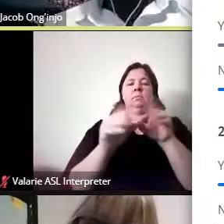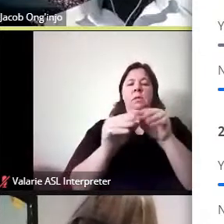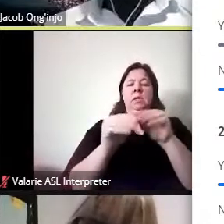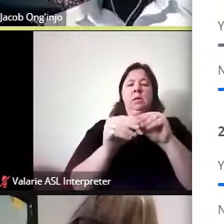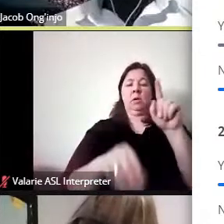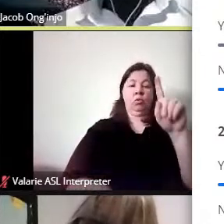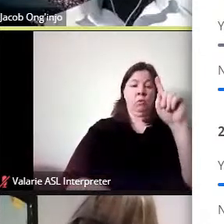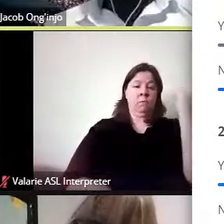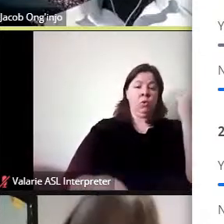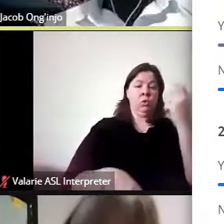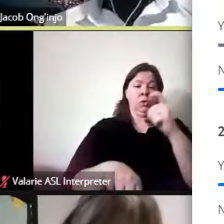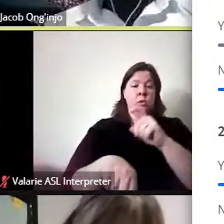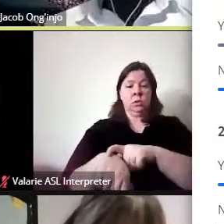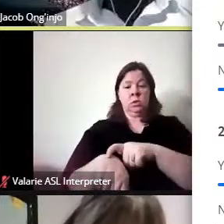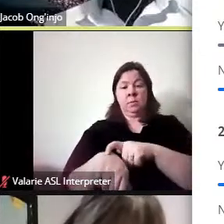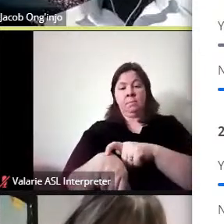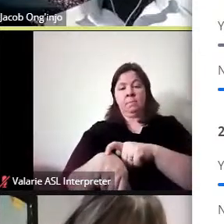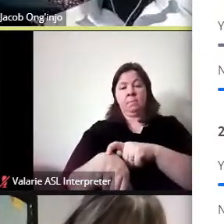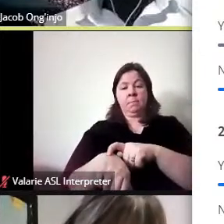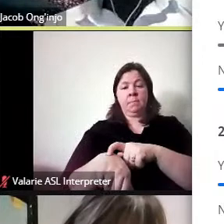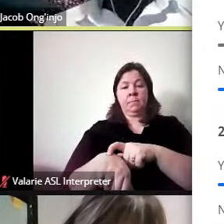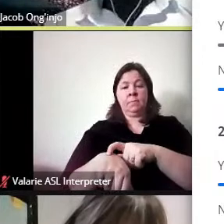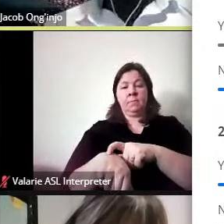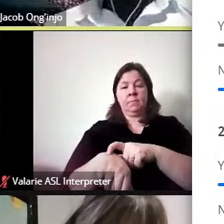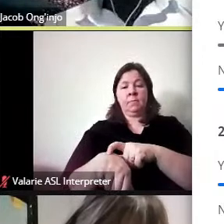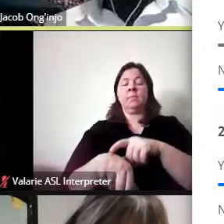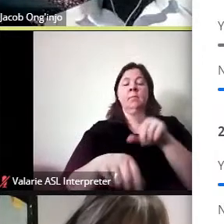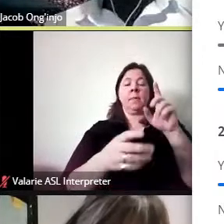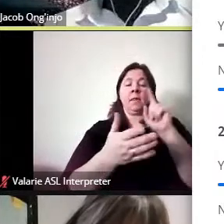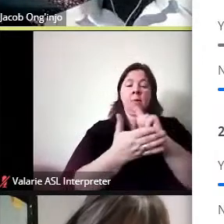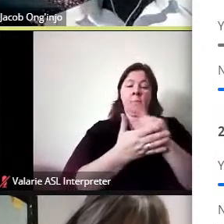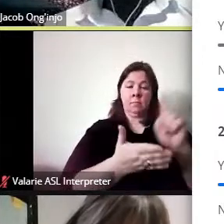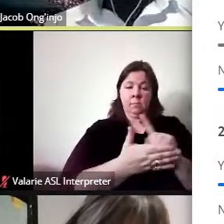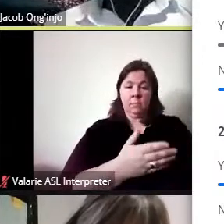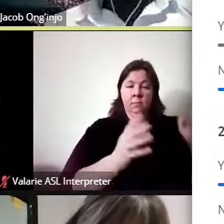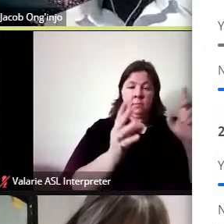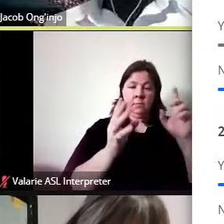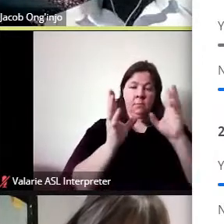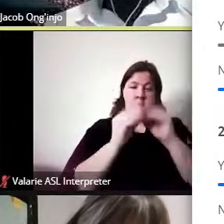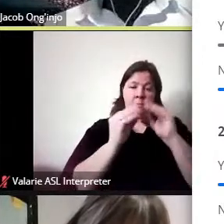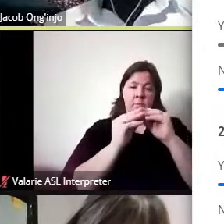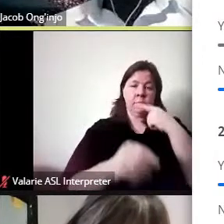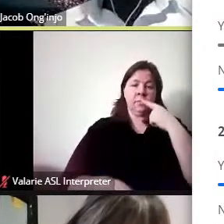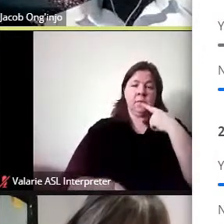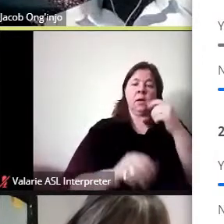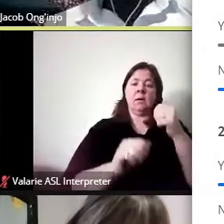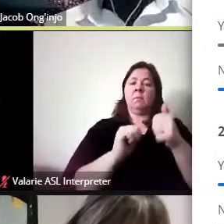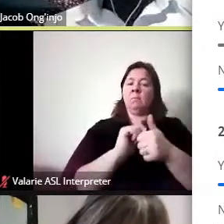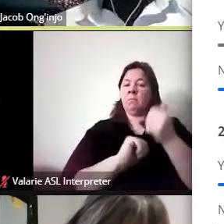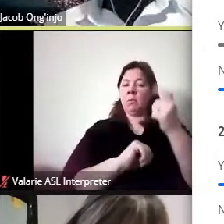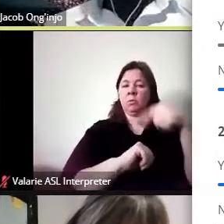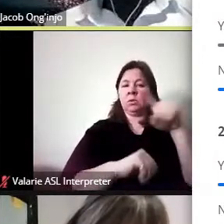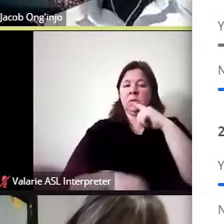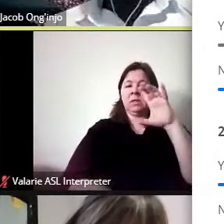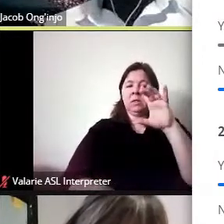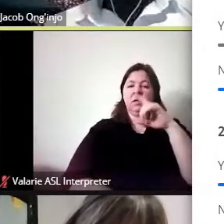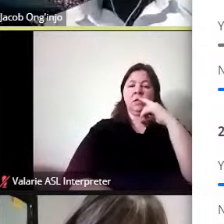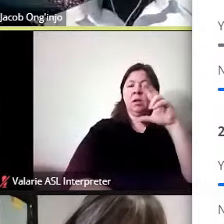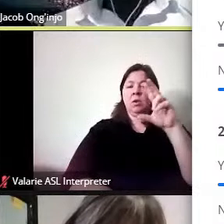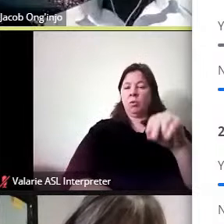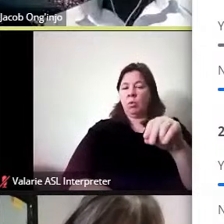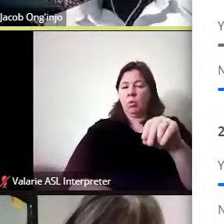your first time joining our weekly sessions? We have a majority saying no. So 81 out